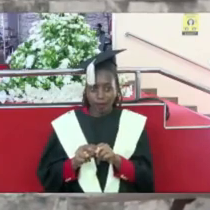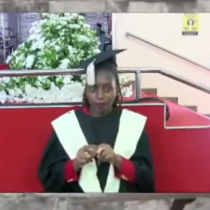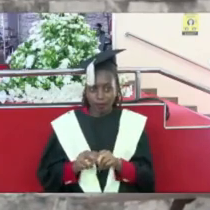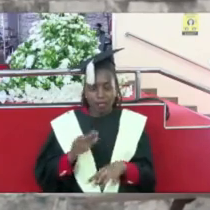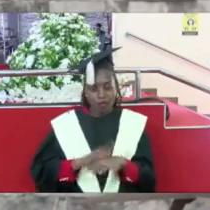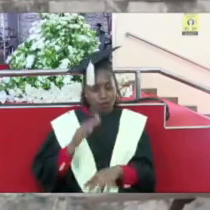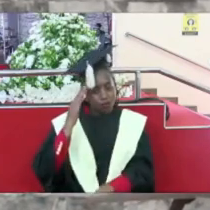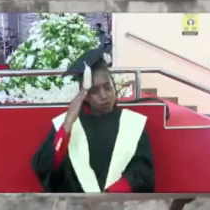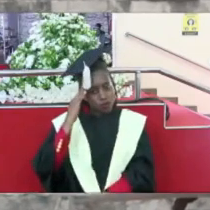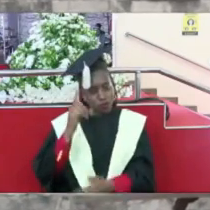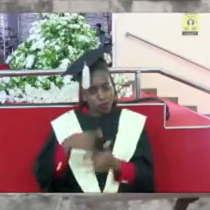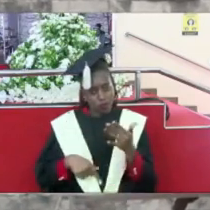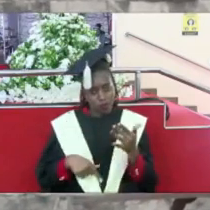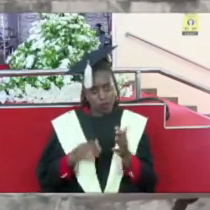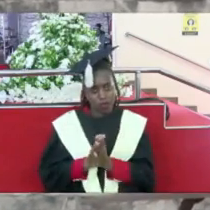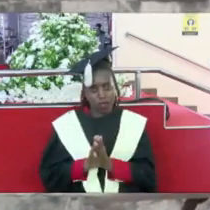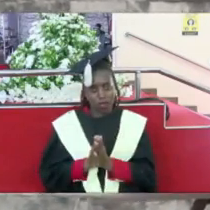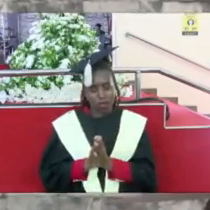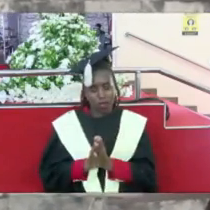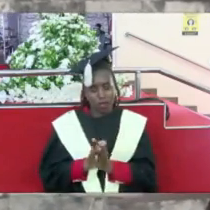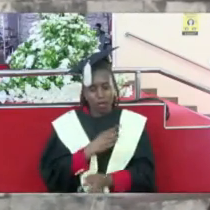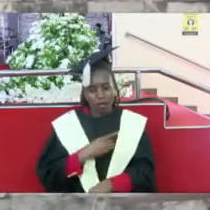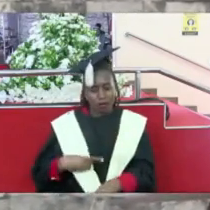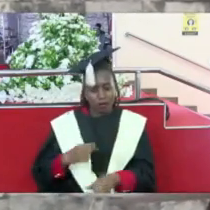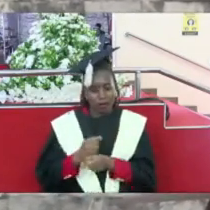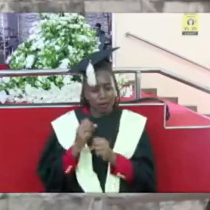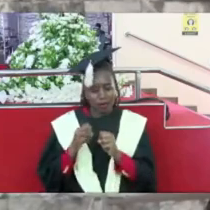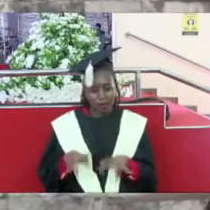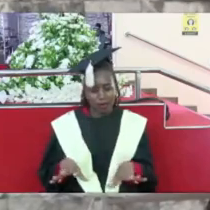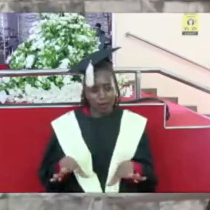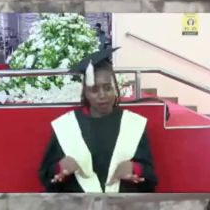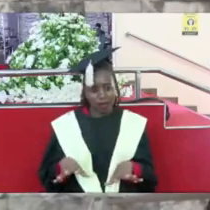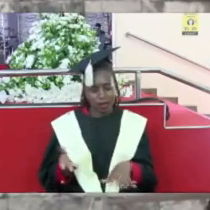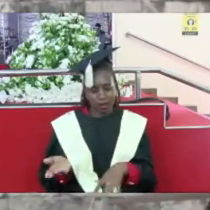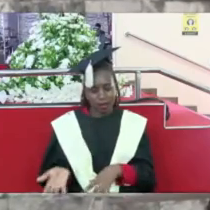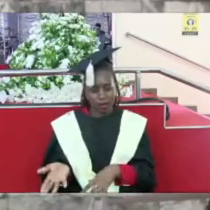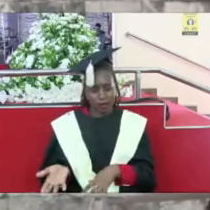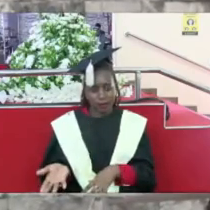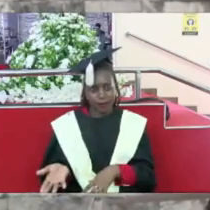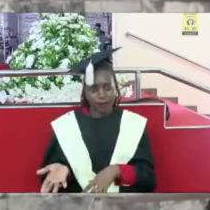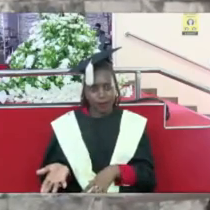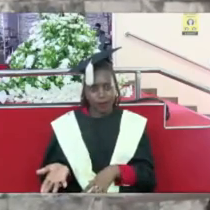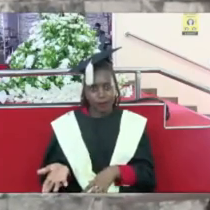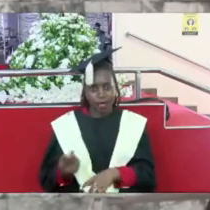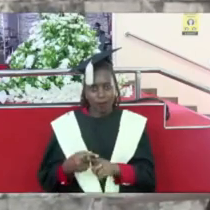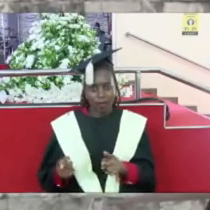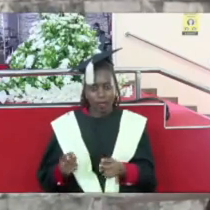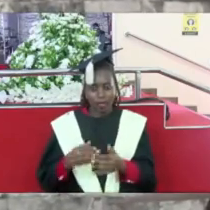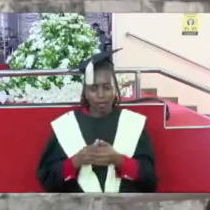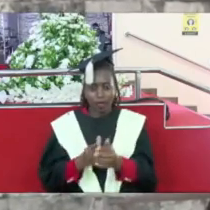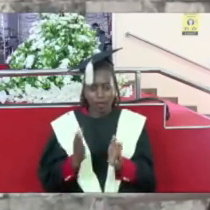is good to know this. Hata kama hakufanya kitu. Even if he did not do katika anything, sakafu. In the floor. Mkuu wa majeshi.